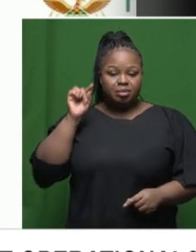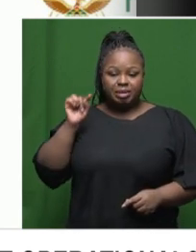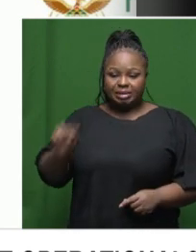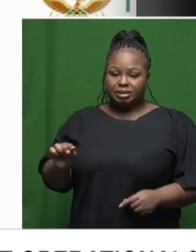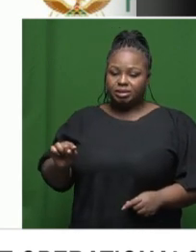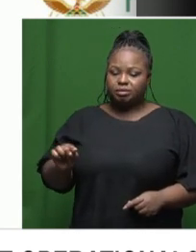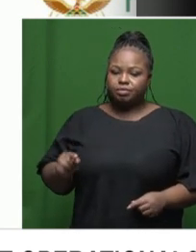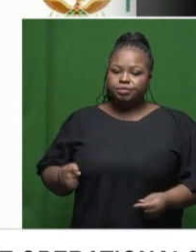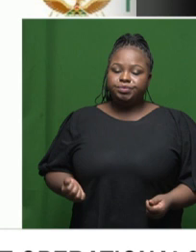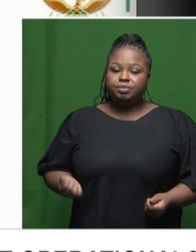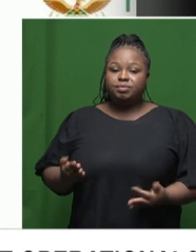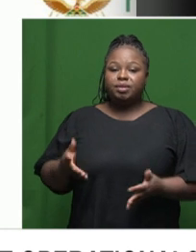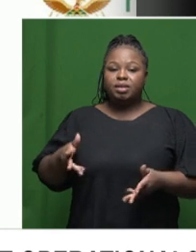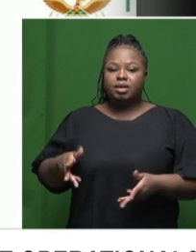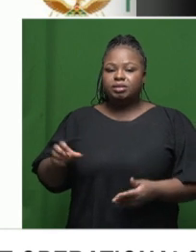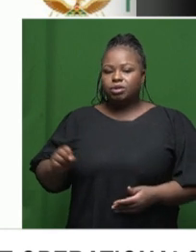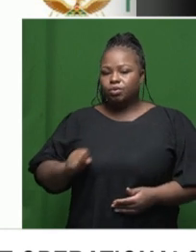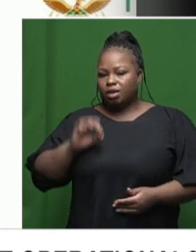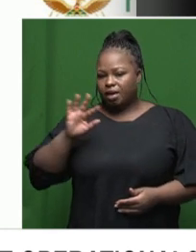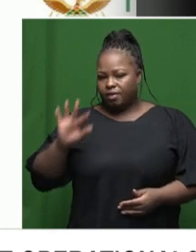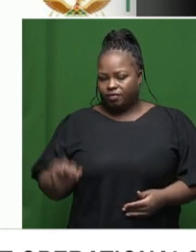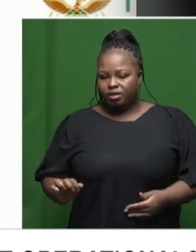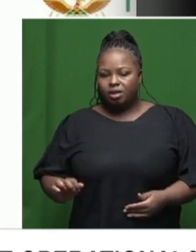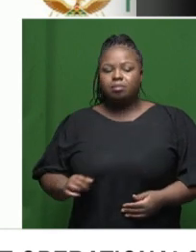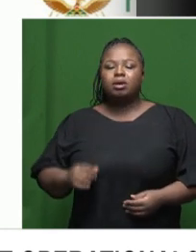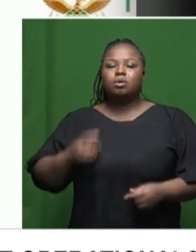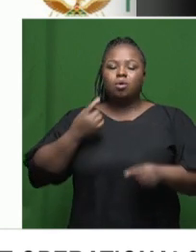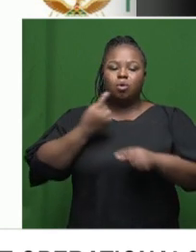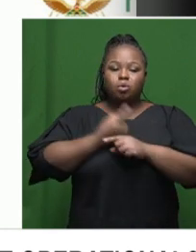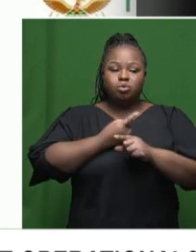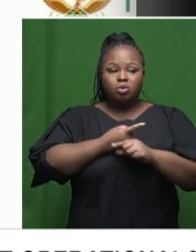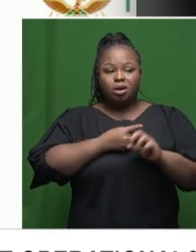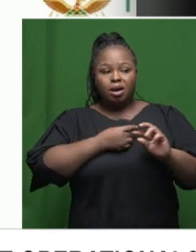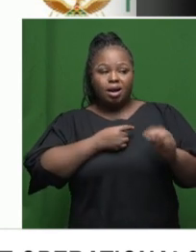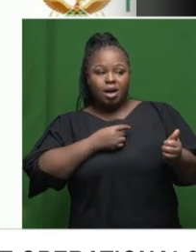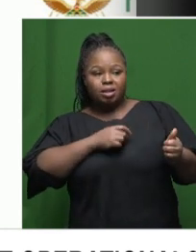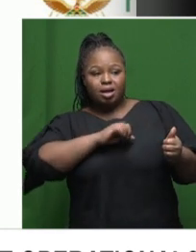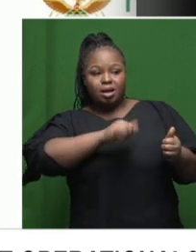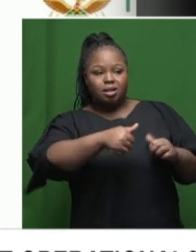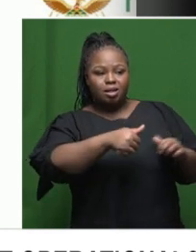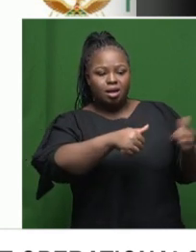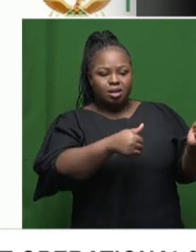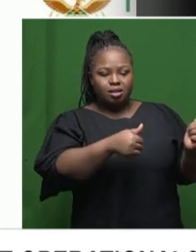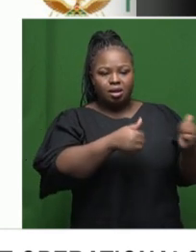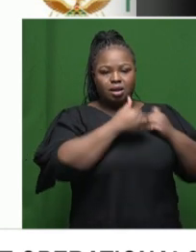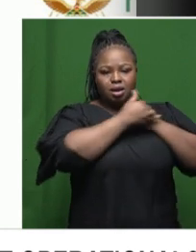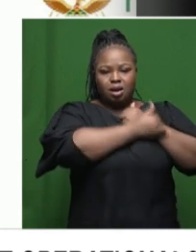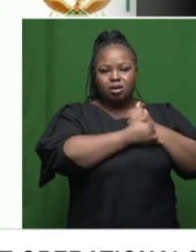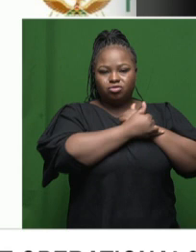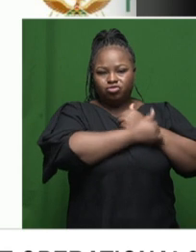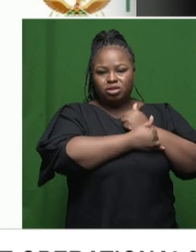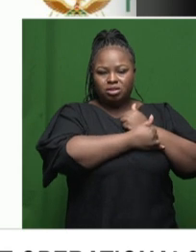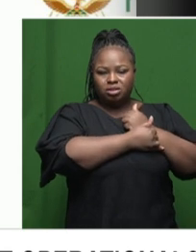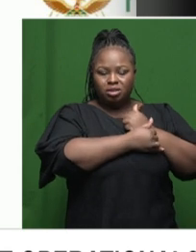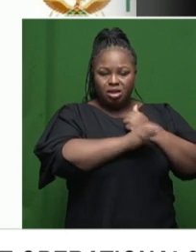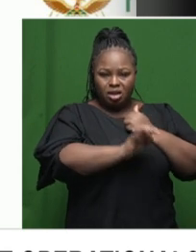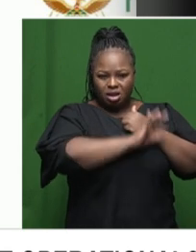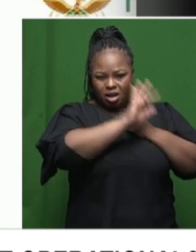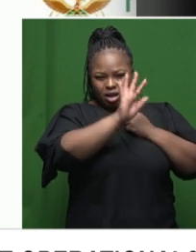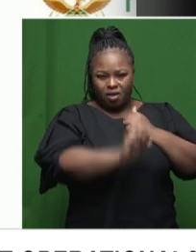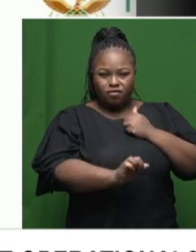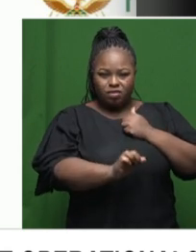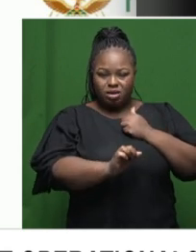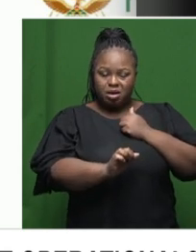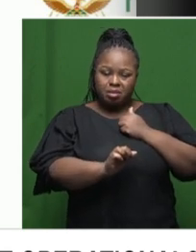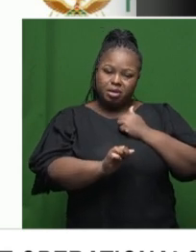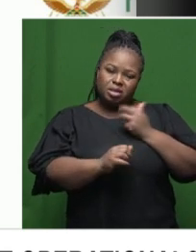only servicing South Africa, but it's also servicing other African countries and other countries in the world which